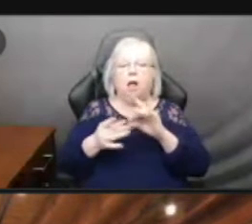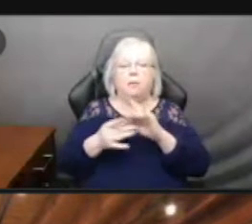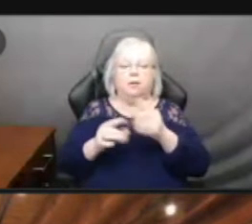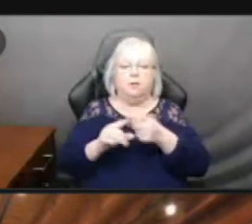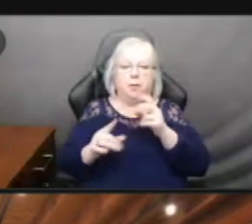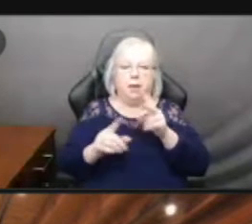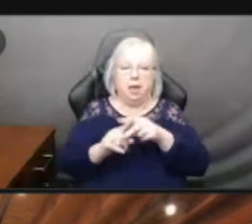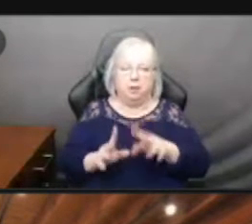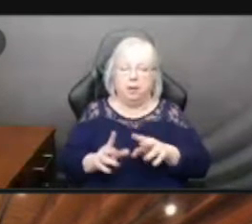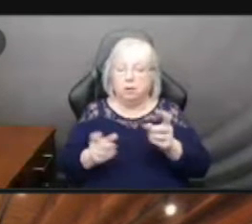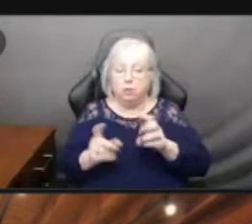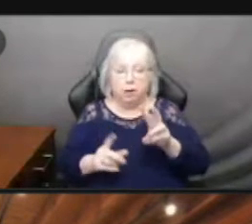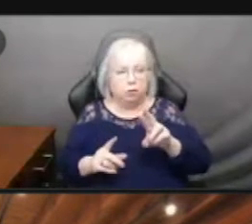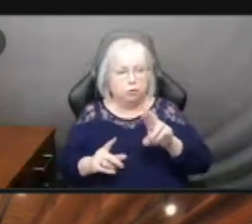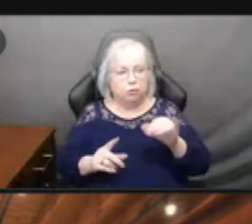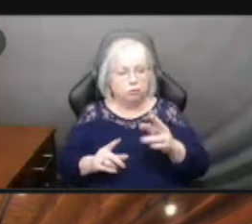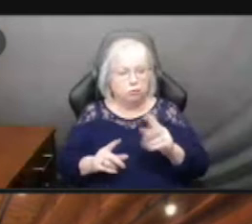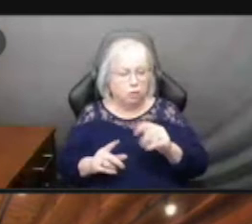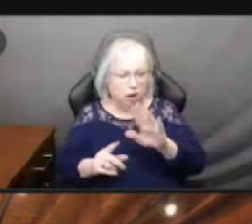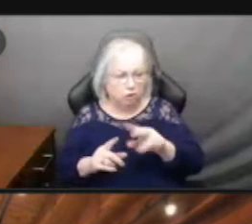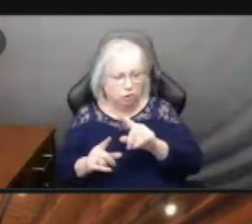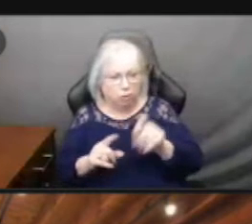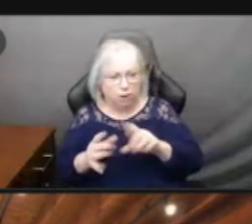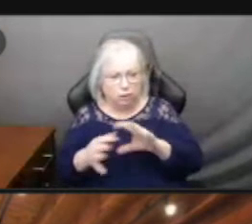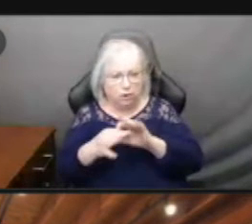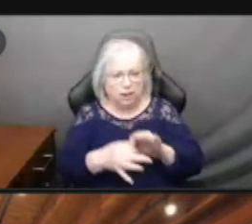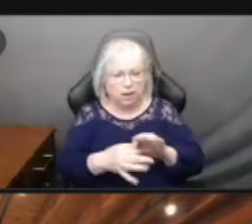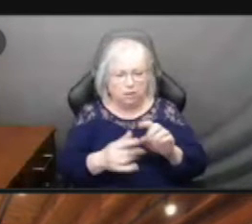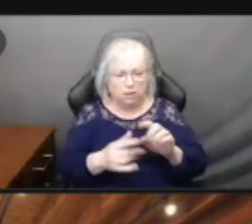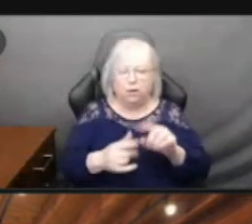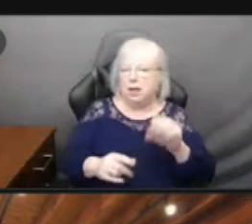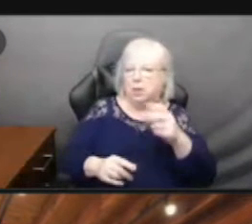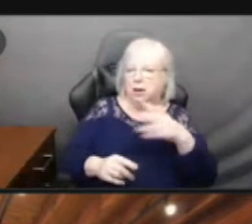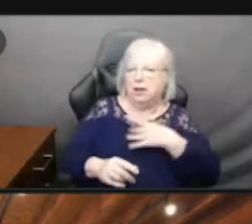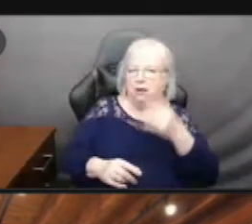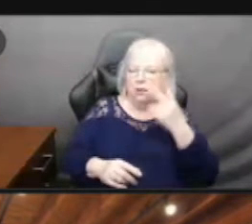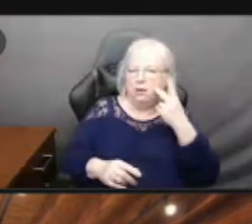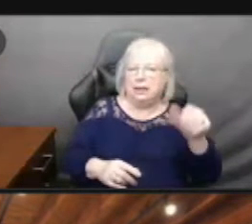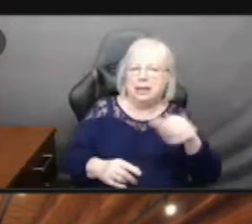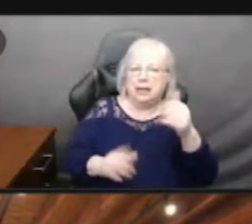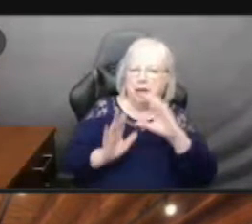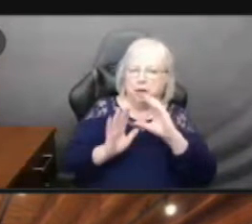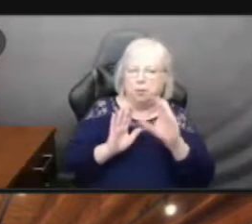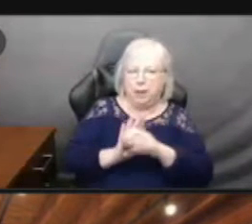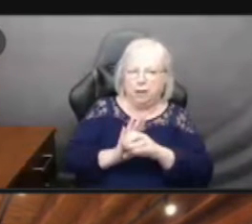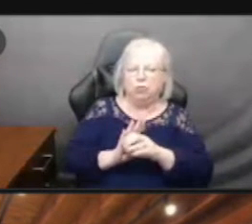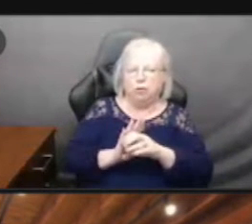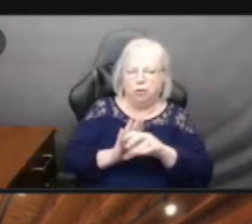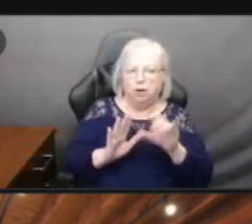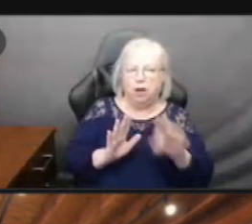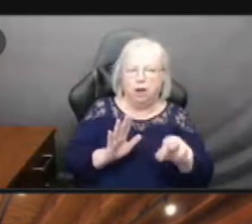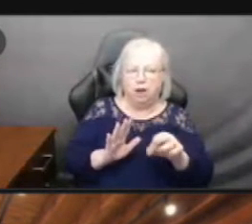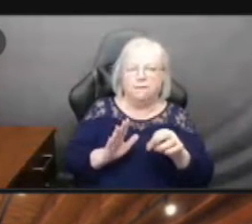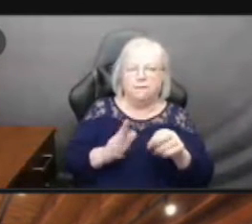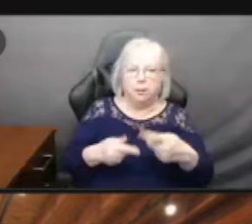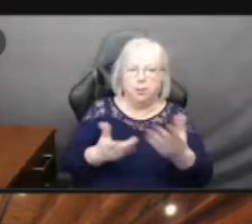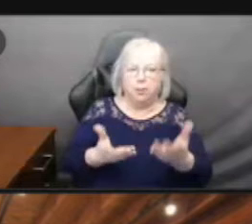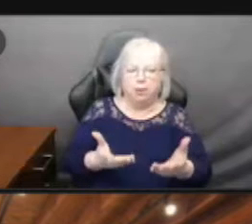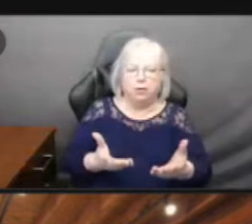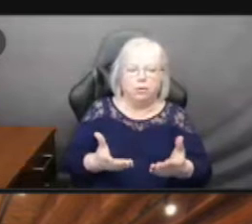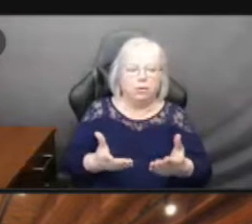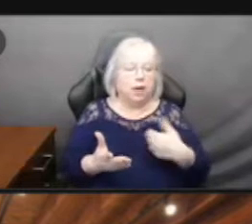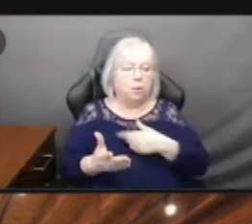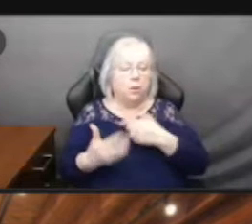question pertaining to I would like to see another rendering image. They would pull that up. All right, we have the